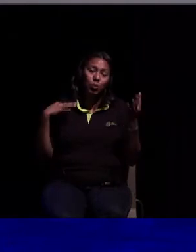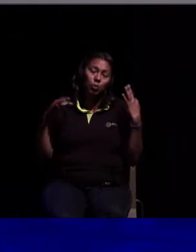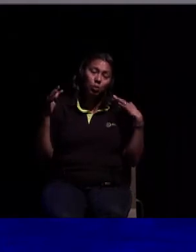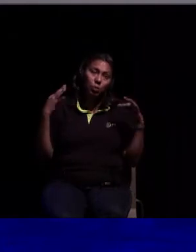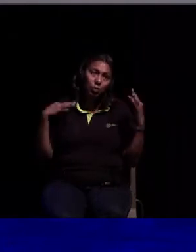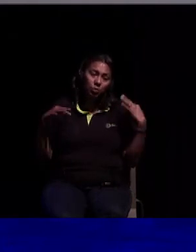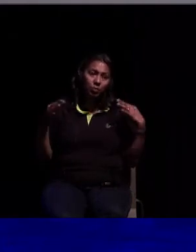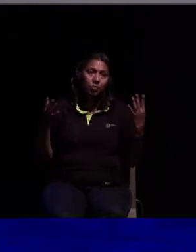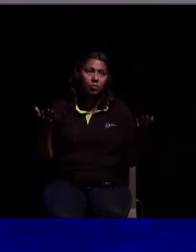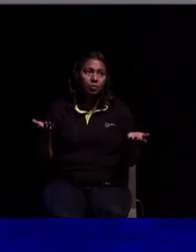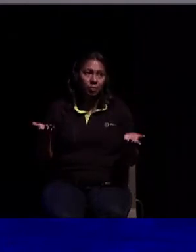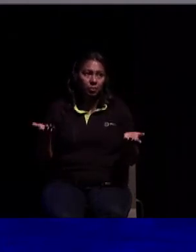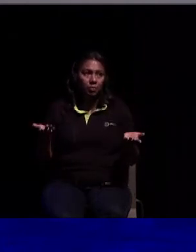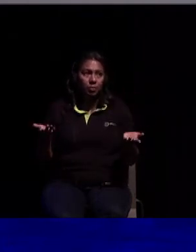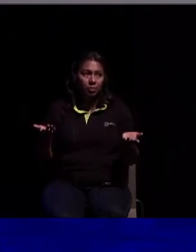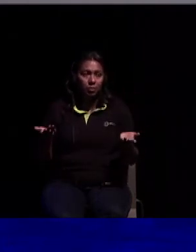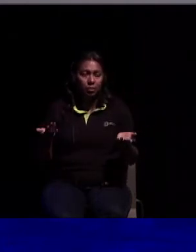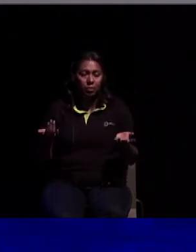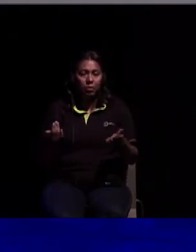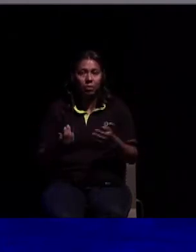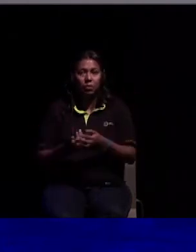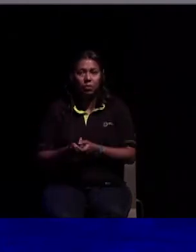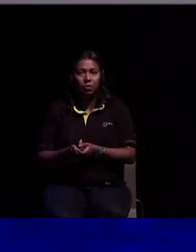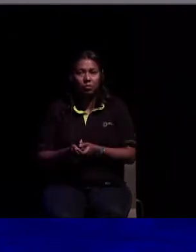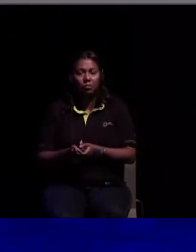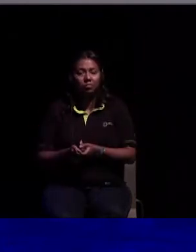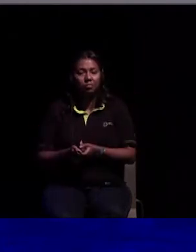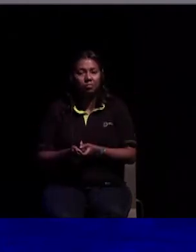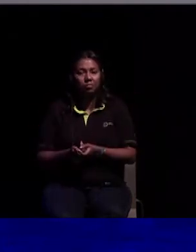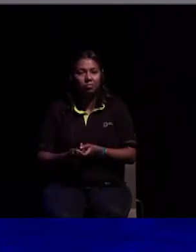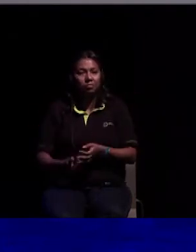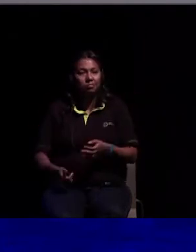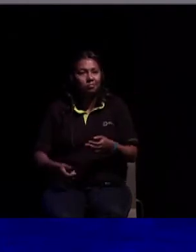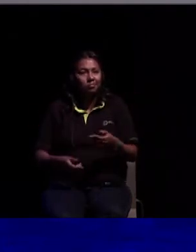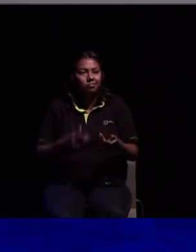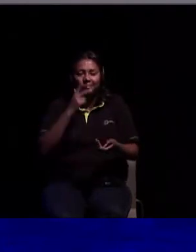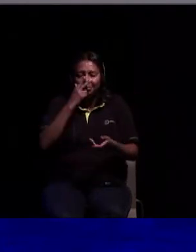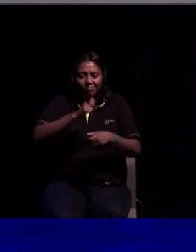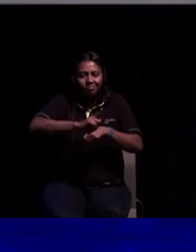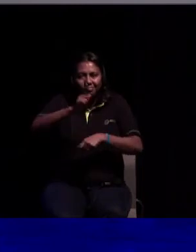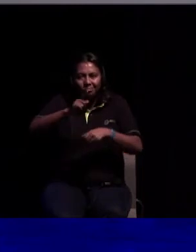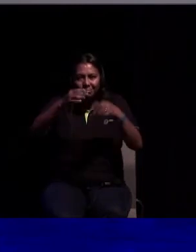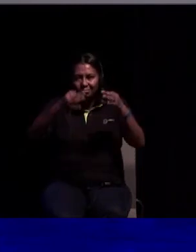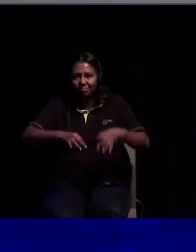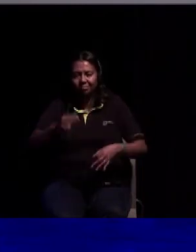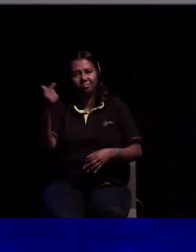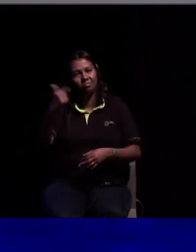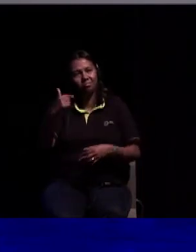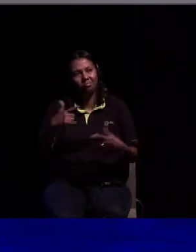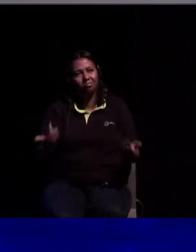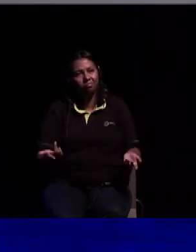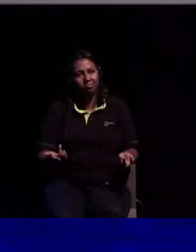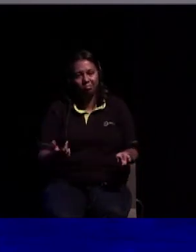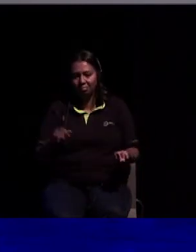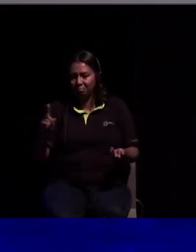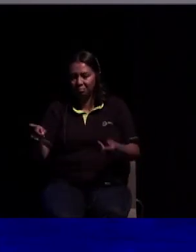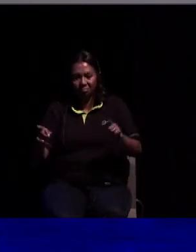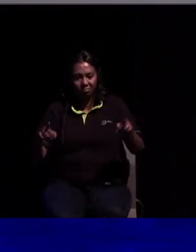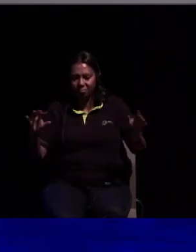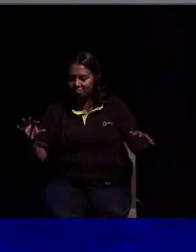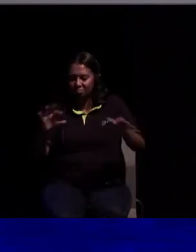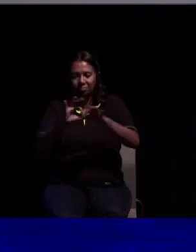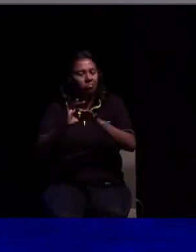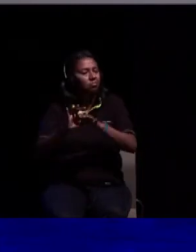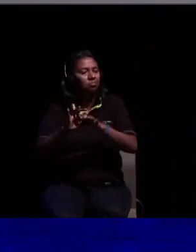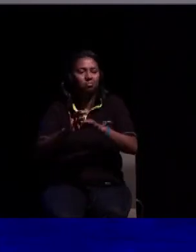tourists are not taken up properly, and that's how you get reconciliation. That's how you get social reconciliation. Mainstream